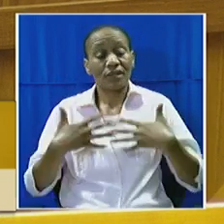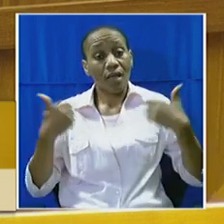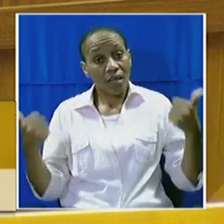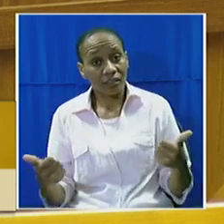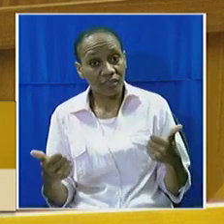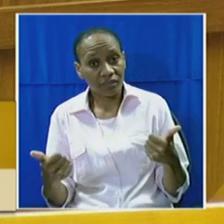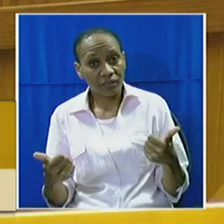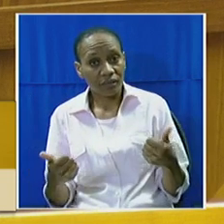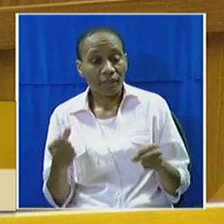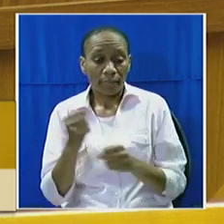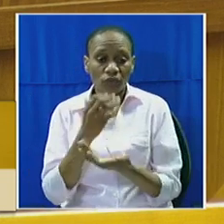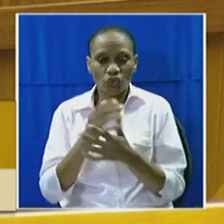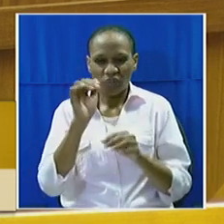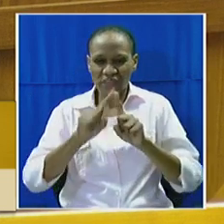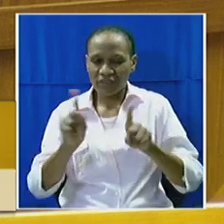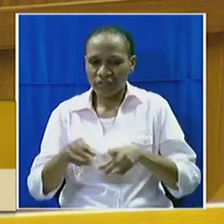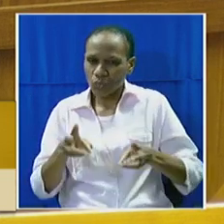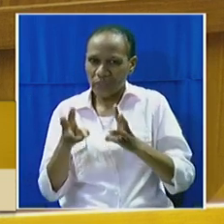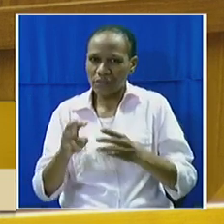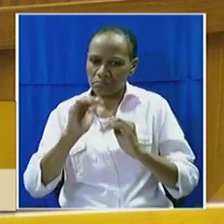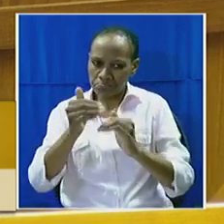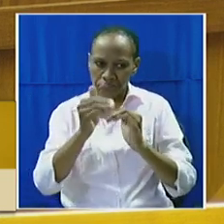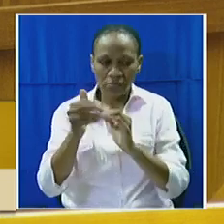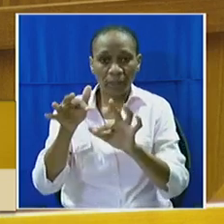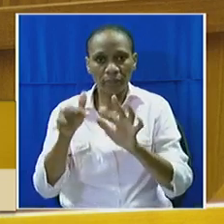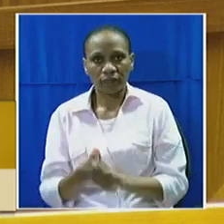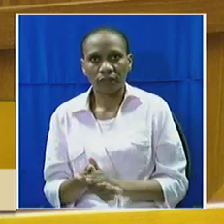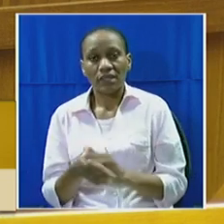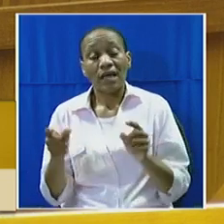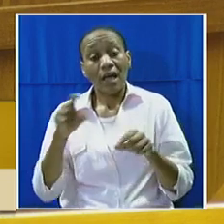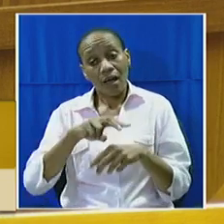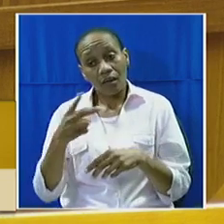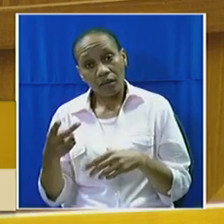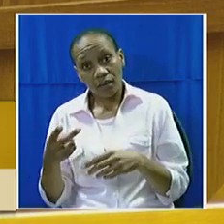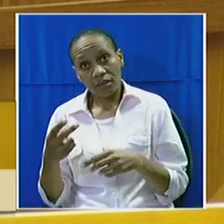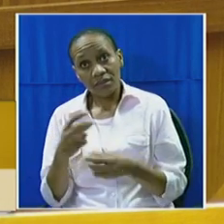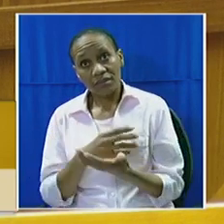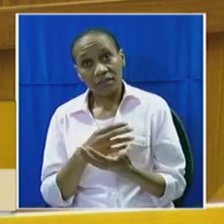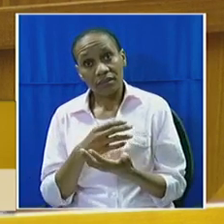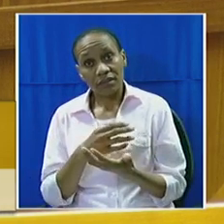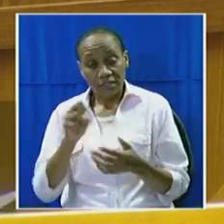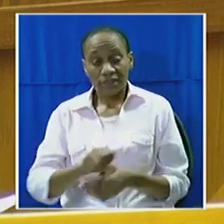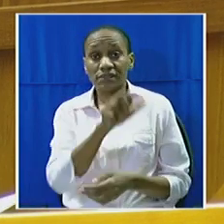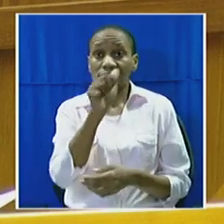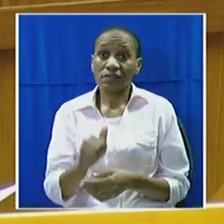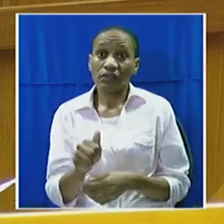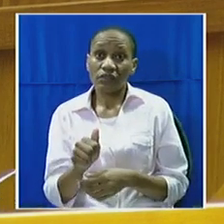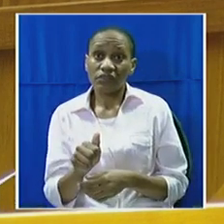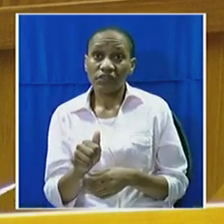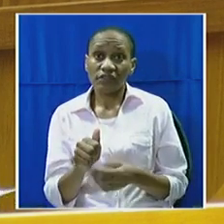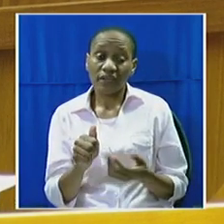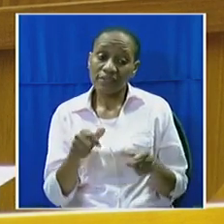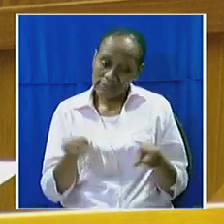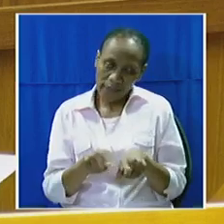disease and injury prevention, and detecting, preventing, and responding to infectious diseases. In South Africa, in the South African